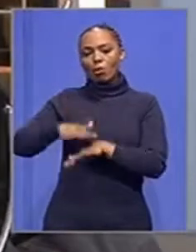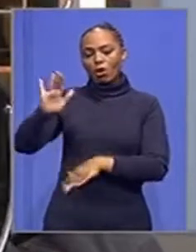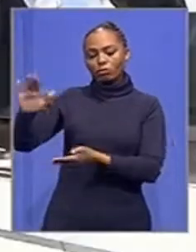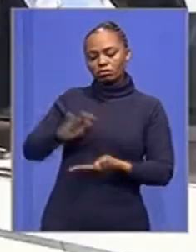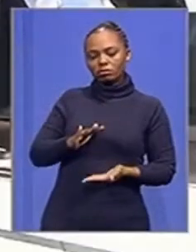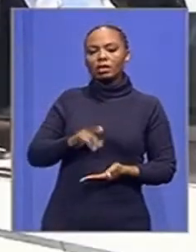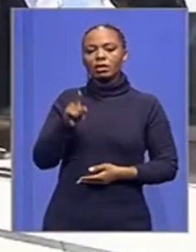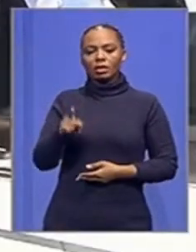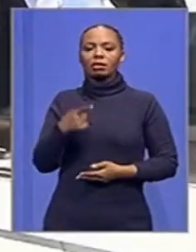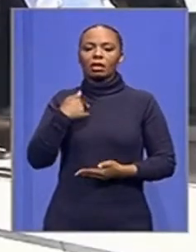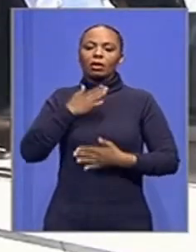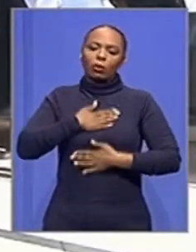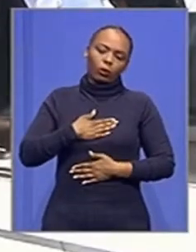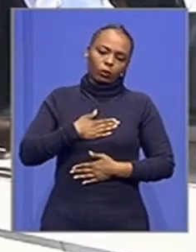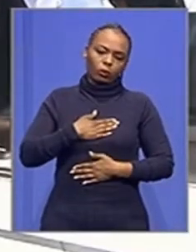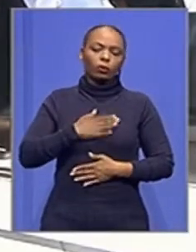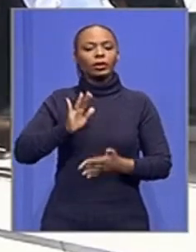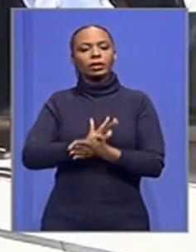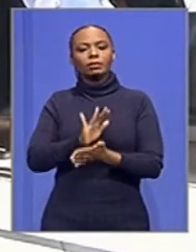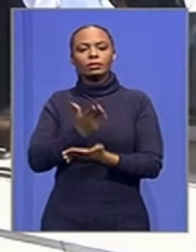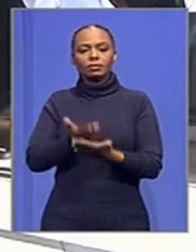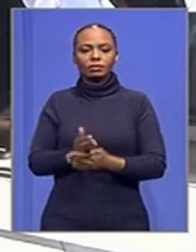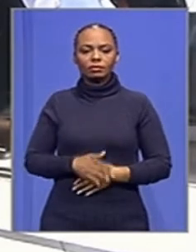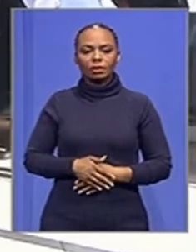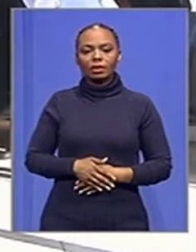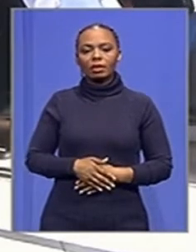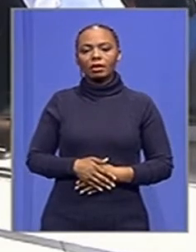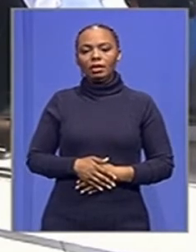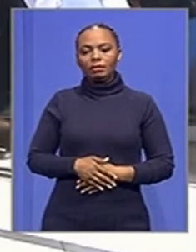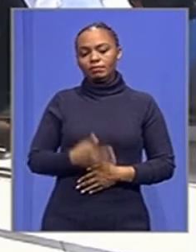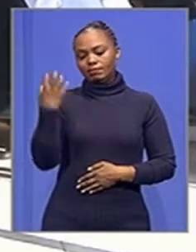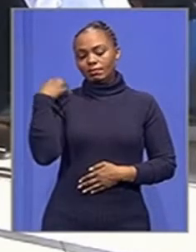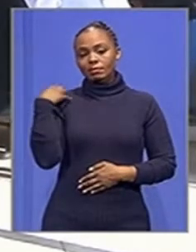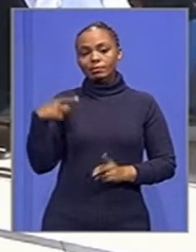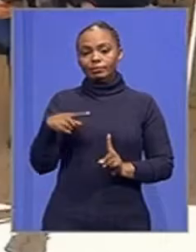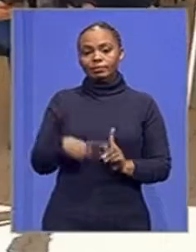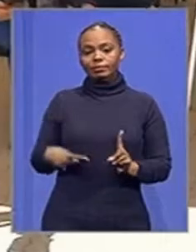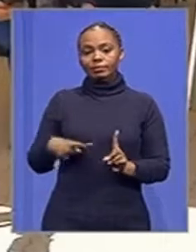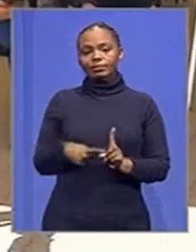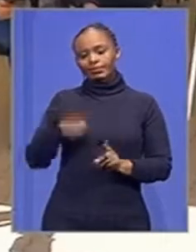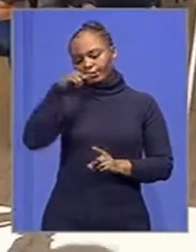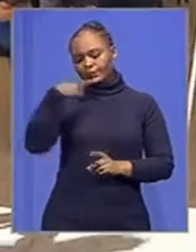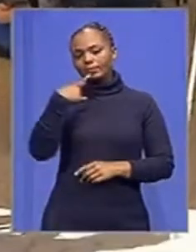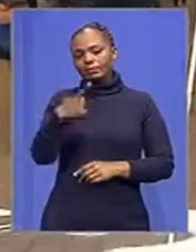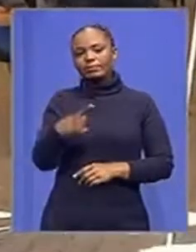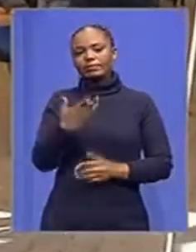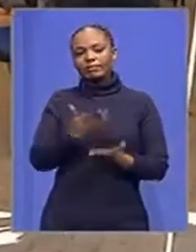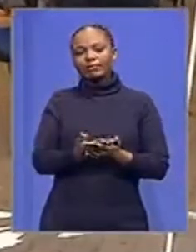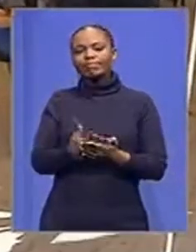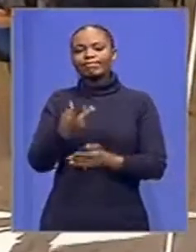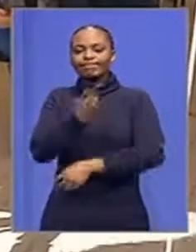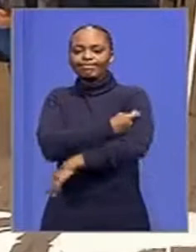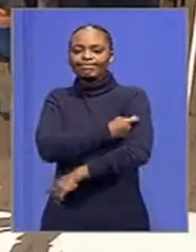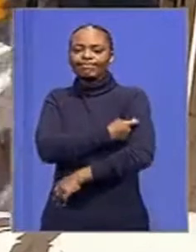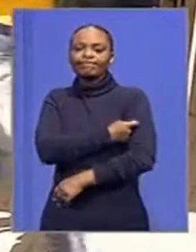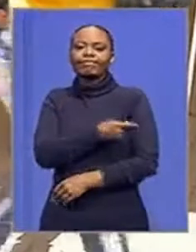happy. Tona ya thuto ya motheo o re o tla thoma ka lenaneo la go enta bana ge ba feditše go enta batho ba bagolo. Sadly enough,